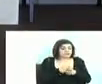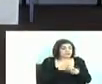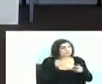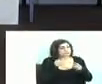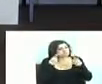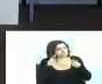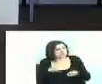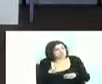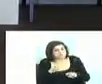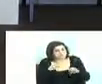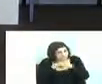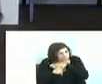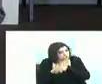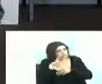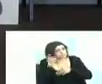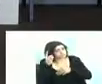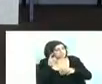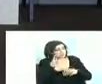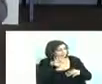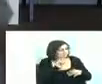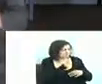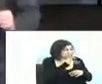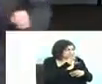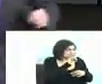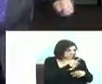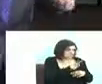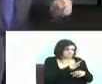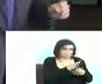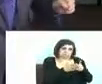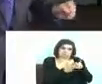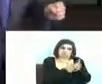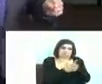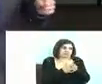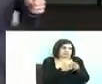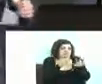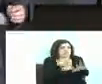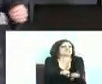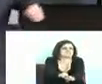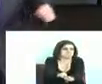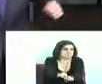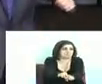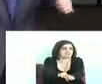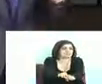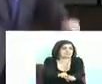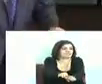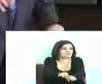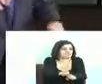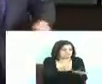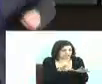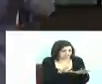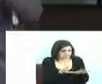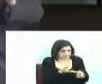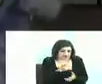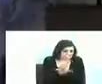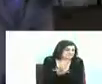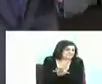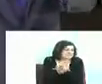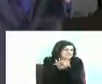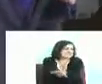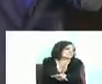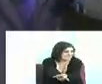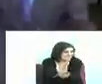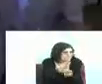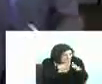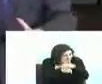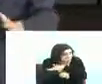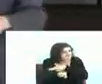but Jacob, we're told Jacob is like really close behind, grabbing on to the heel of his brother's foot, even at that